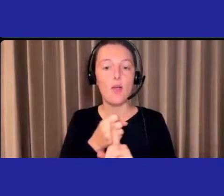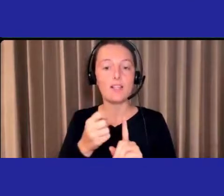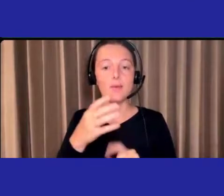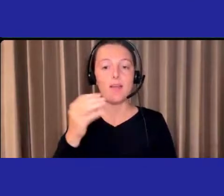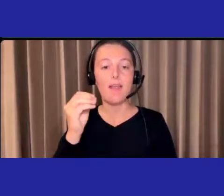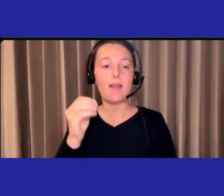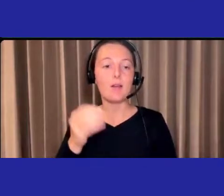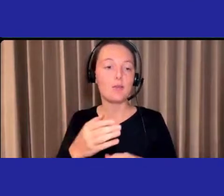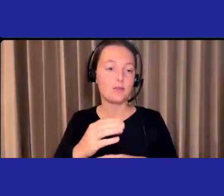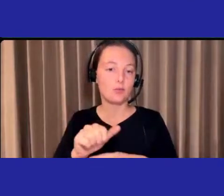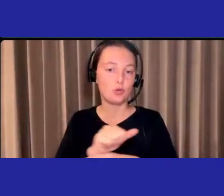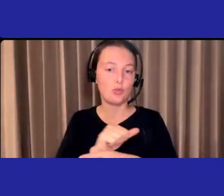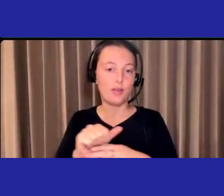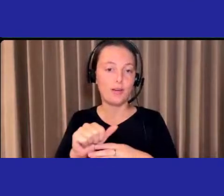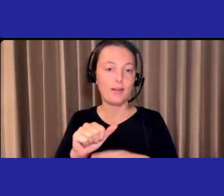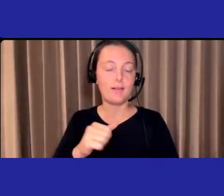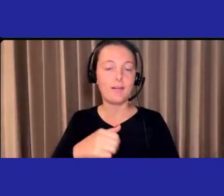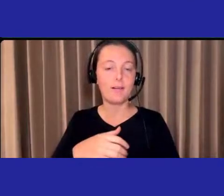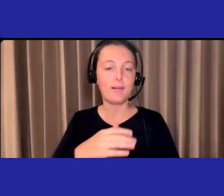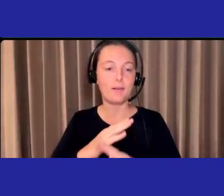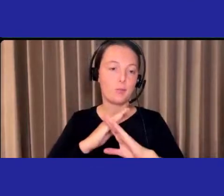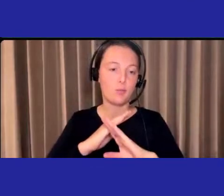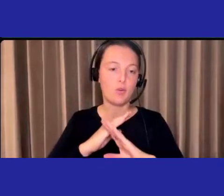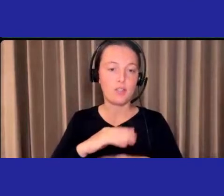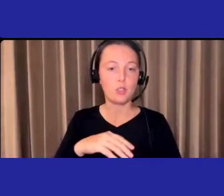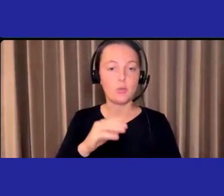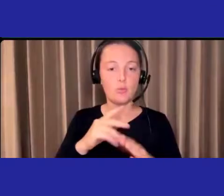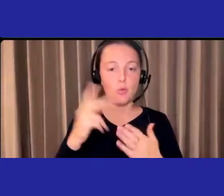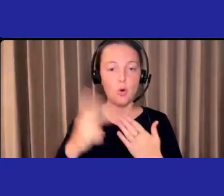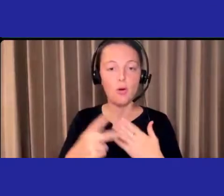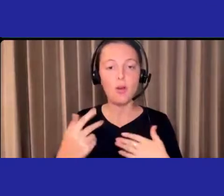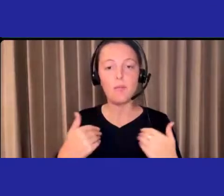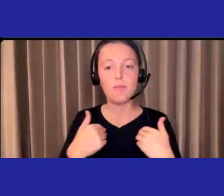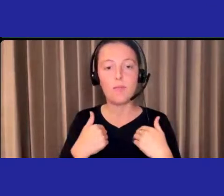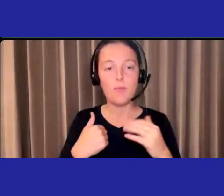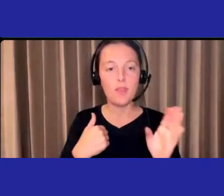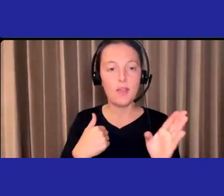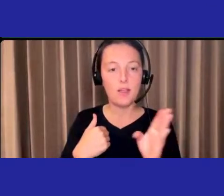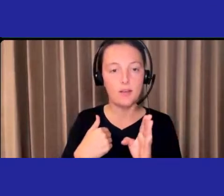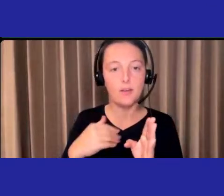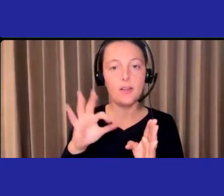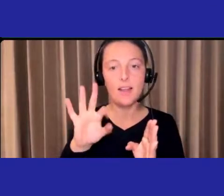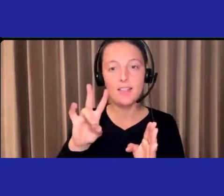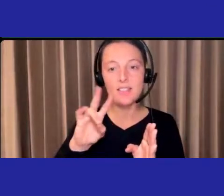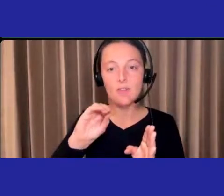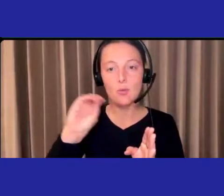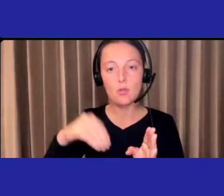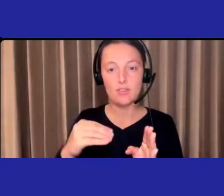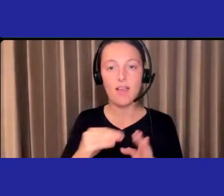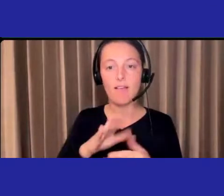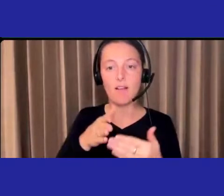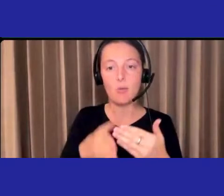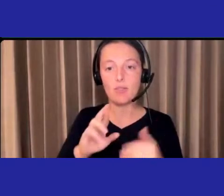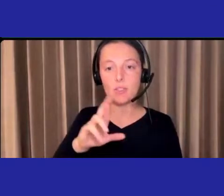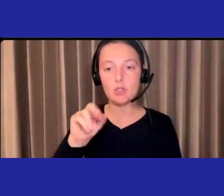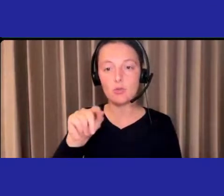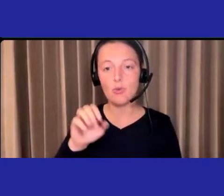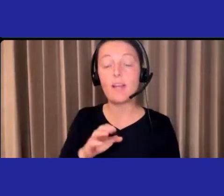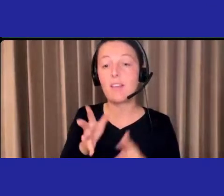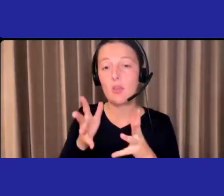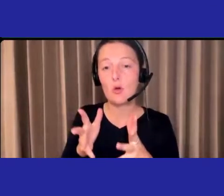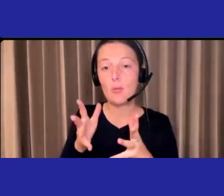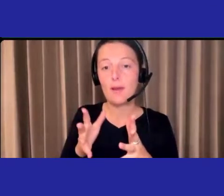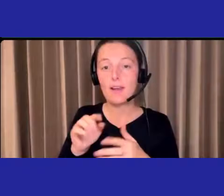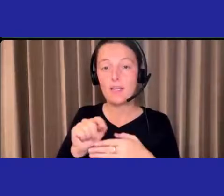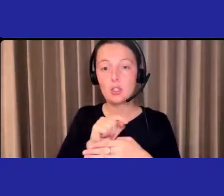46,889 completions system-wide, which brings us to a 97% completion rate. The remaining trainings are all ad